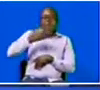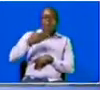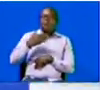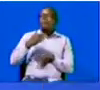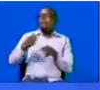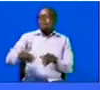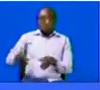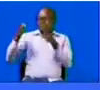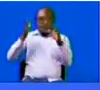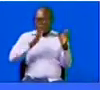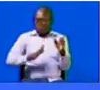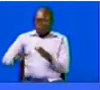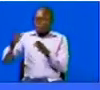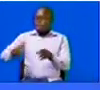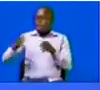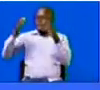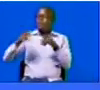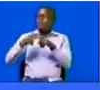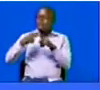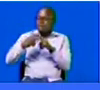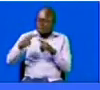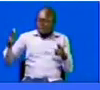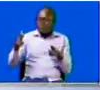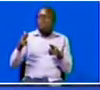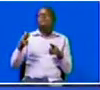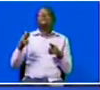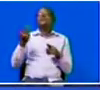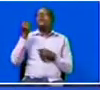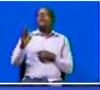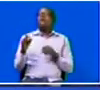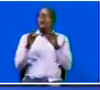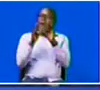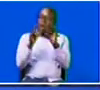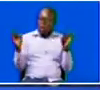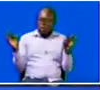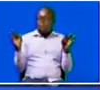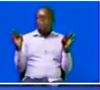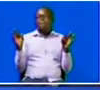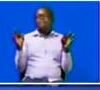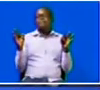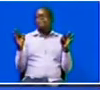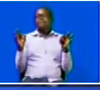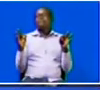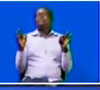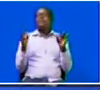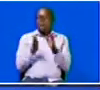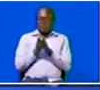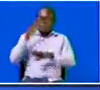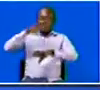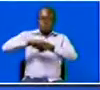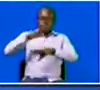scheme marks the beginning of a long and fruitful